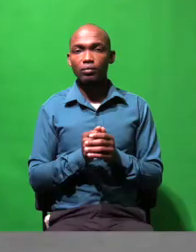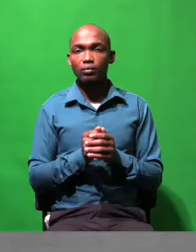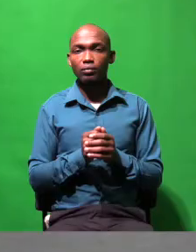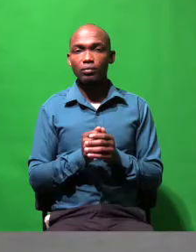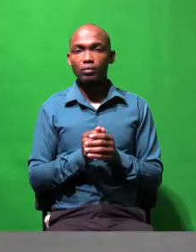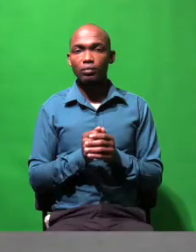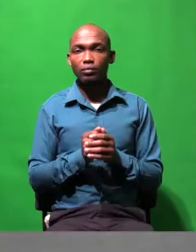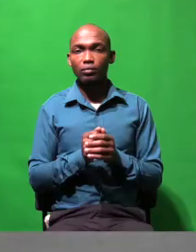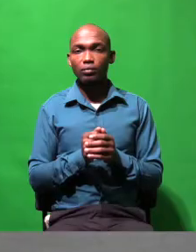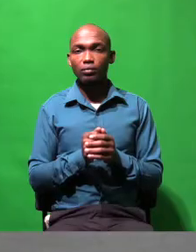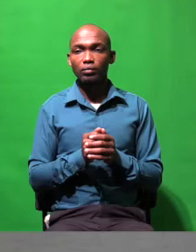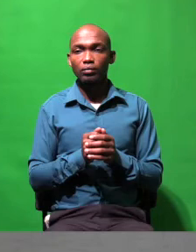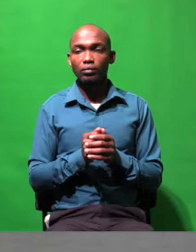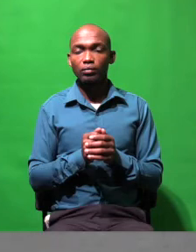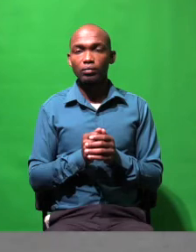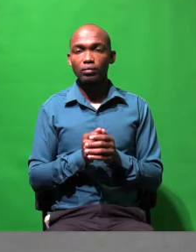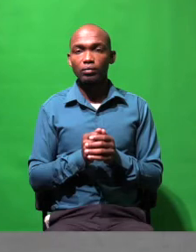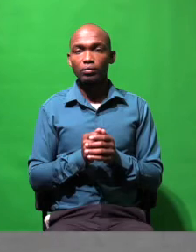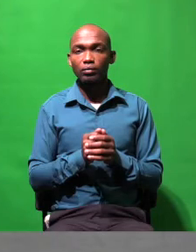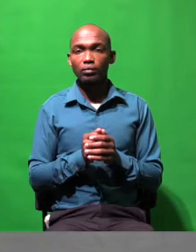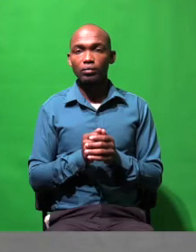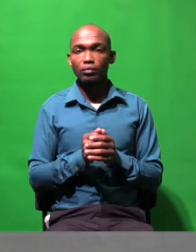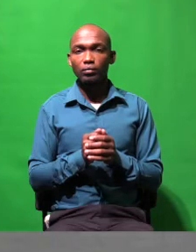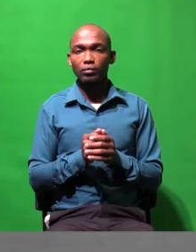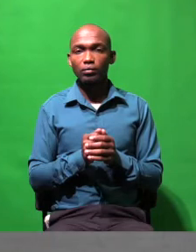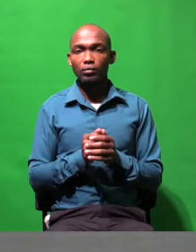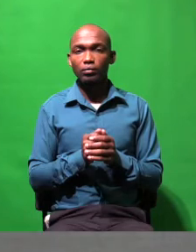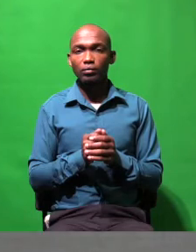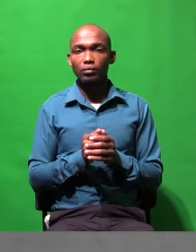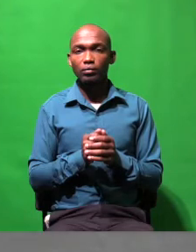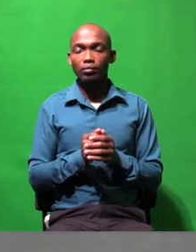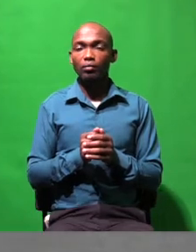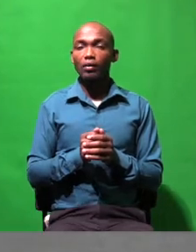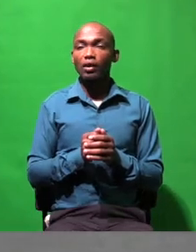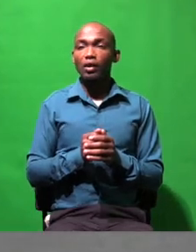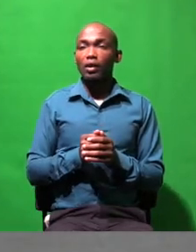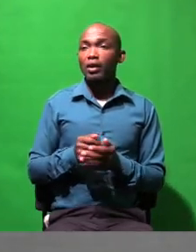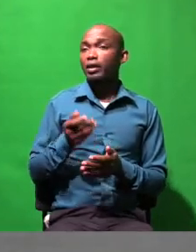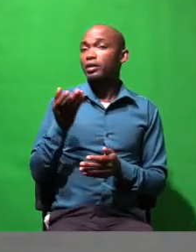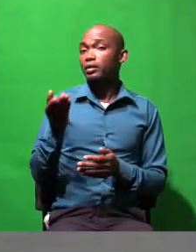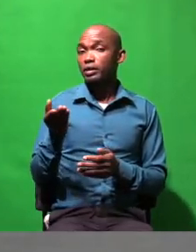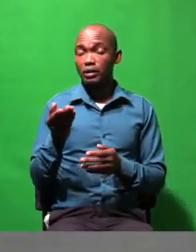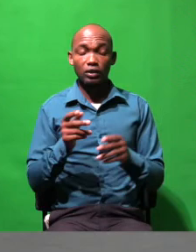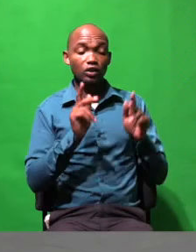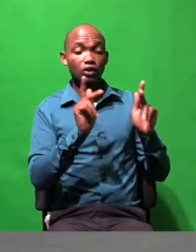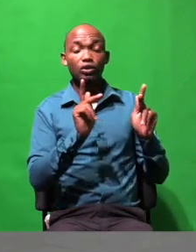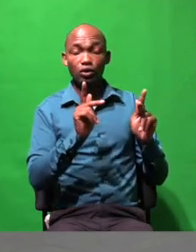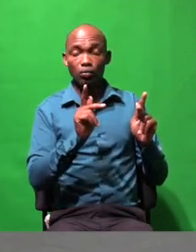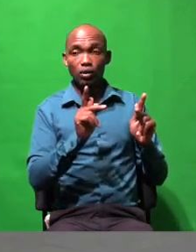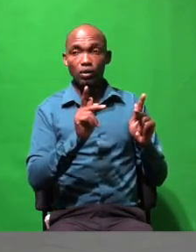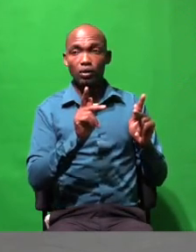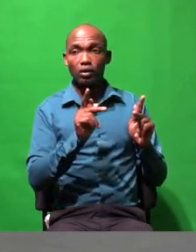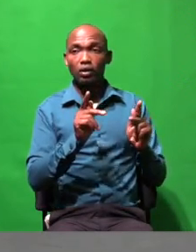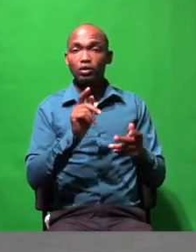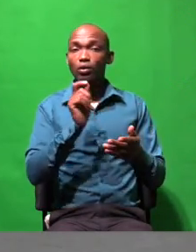We write this one. This is a male, and the state of this one is normal. Good.